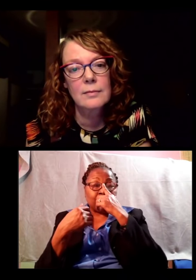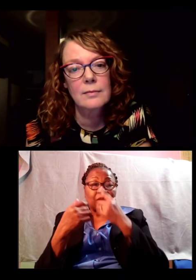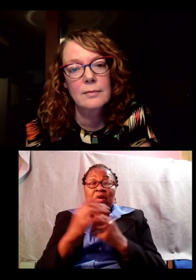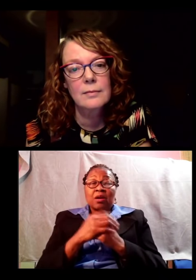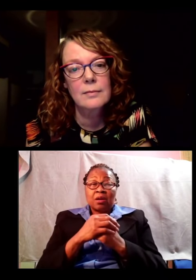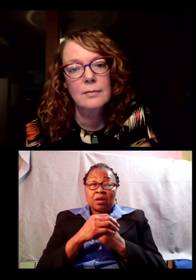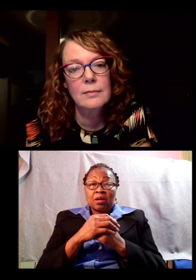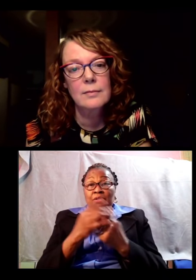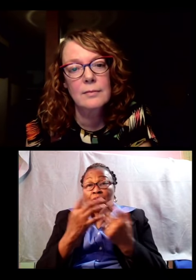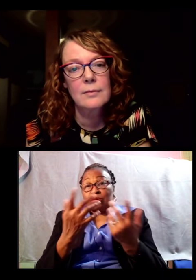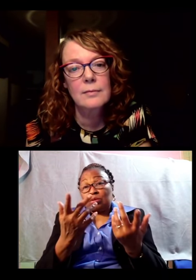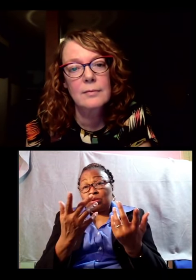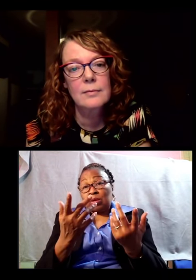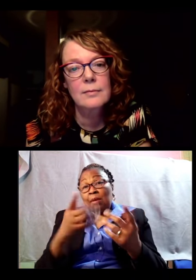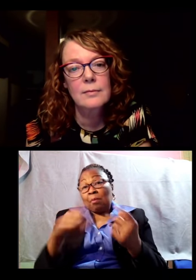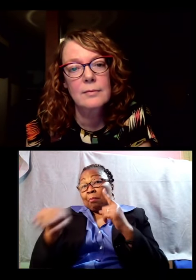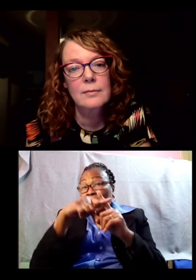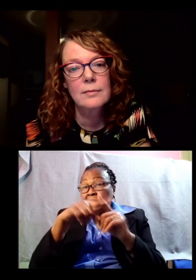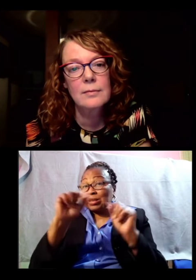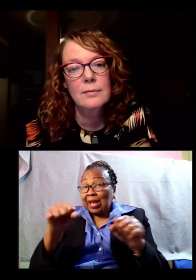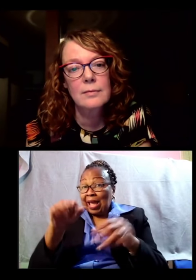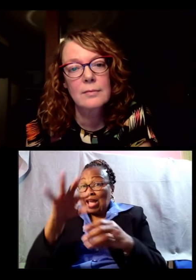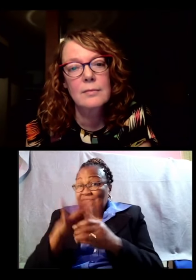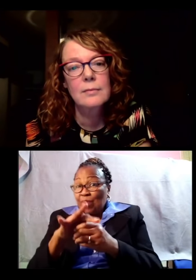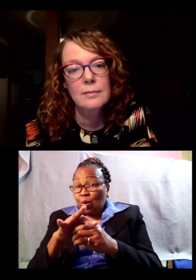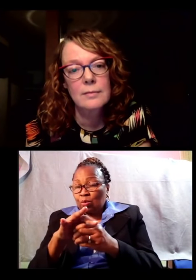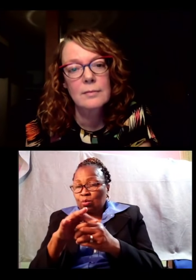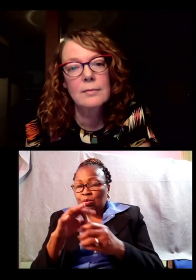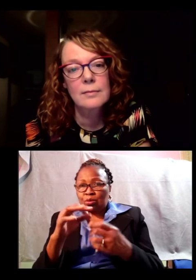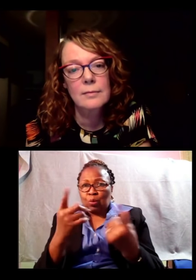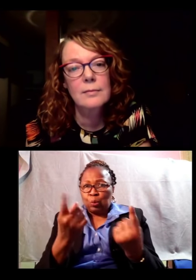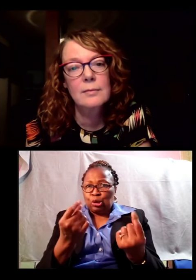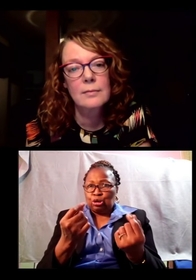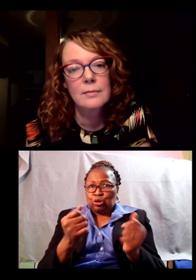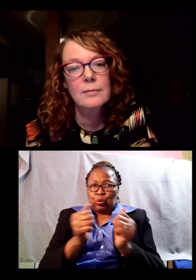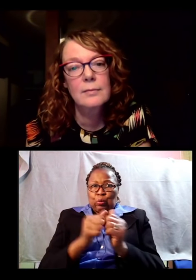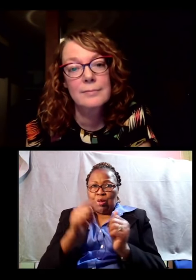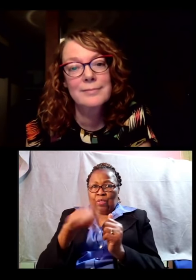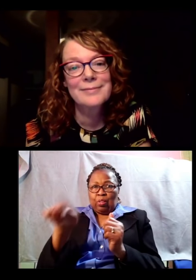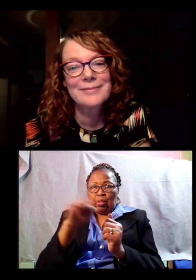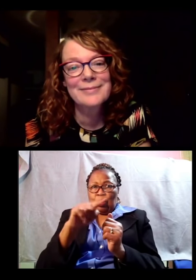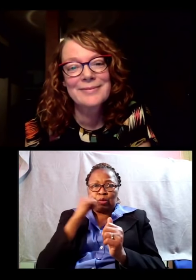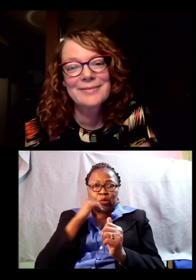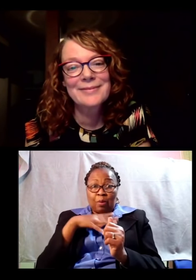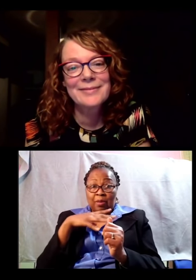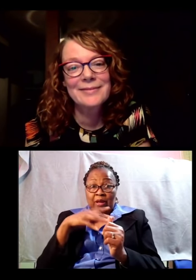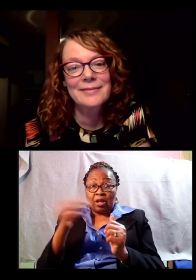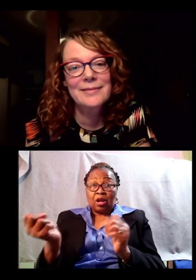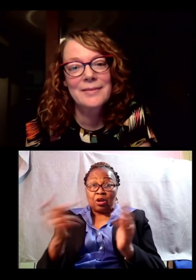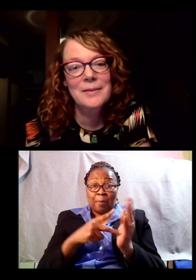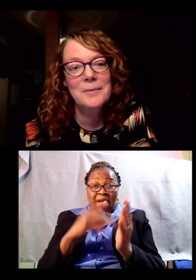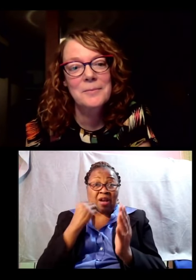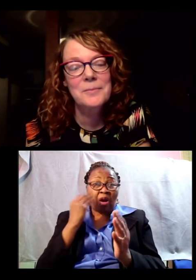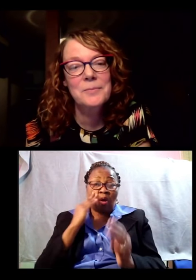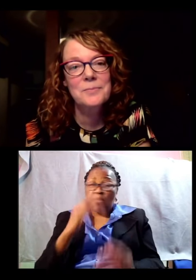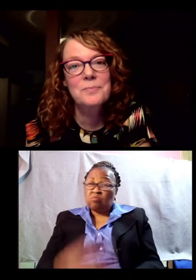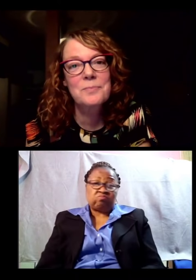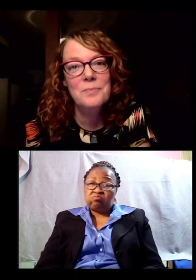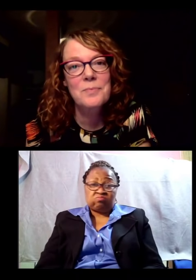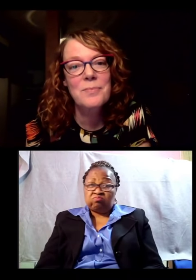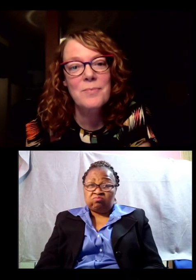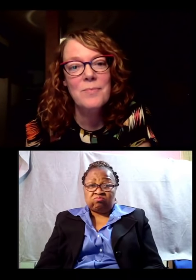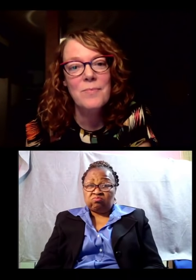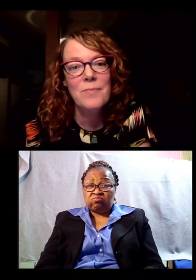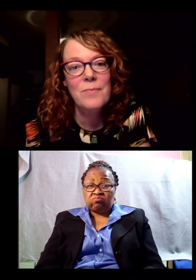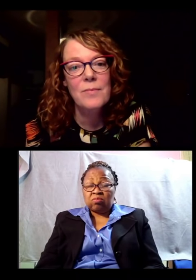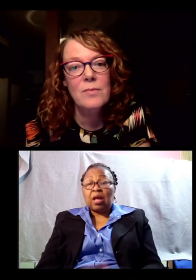Plus they can vote. So how are you going to get those women back in the home? Well, you just take away their